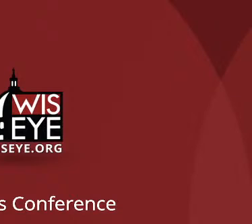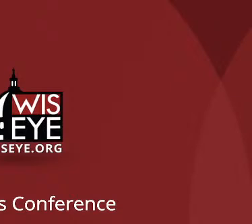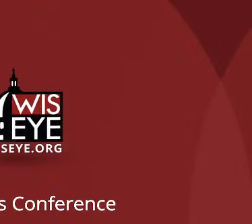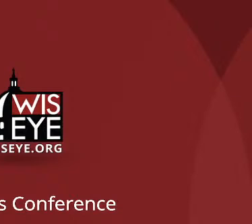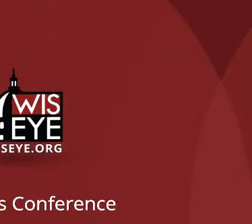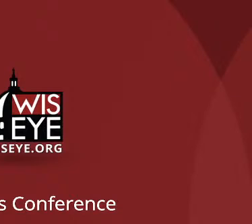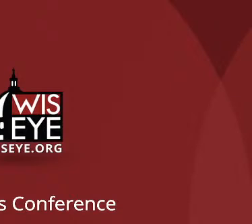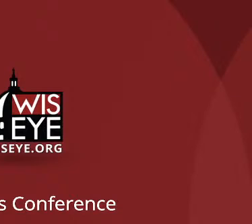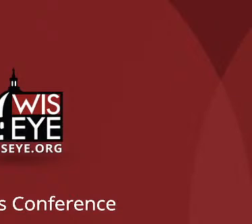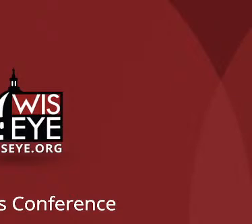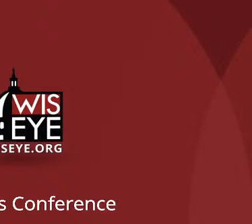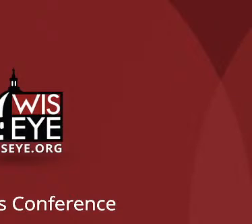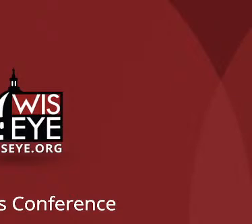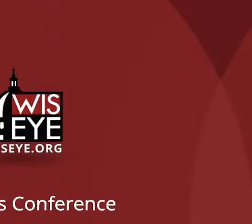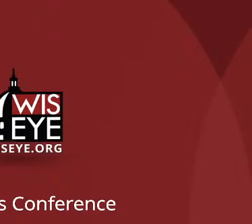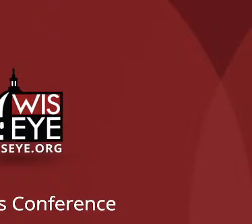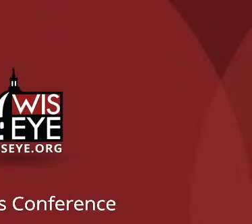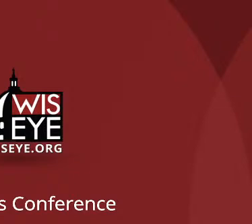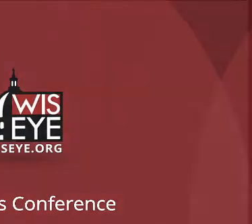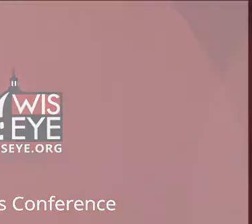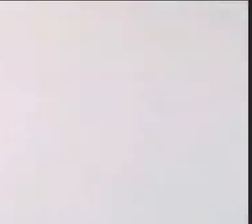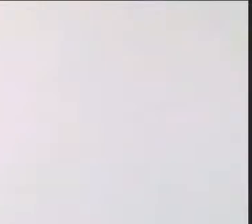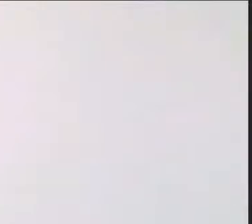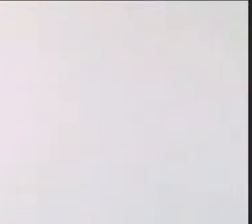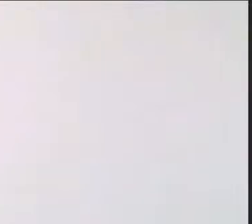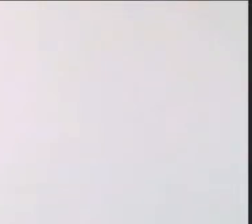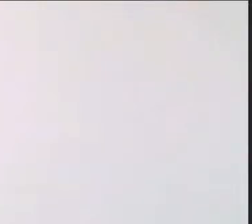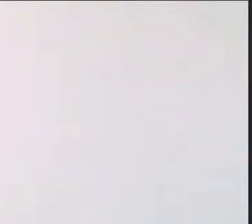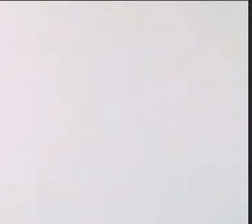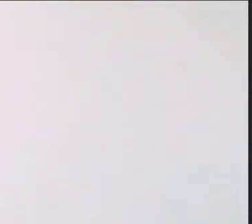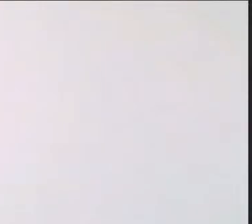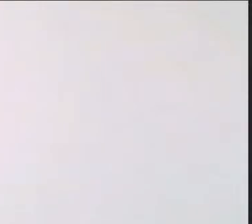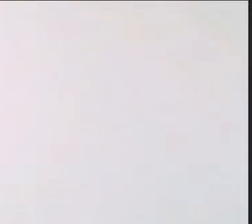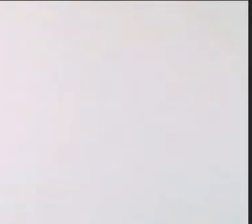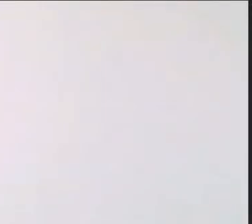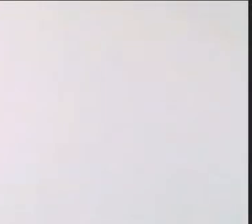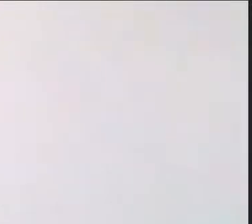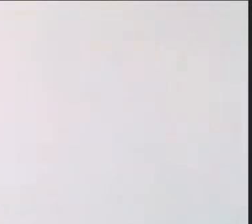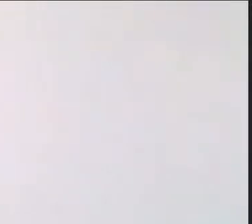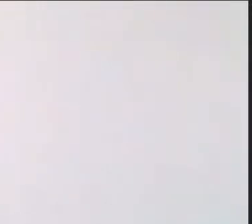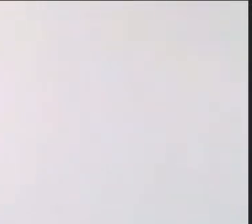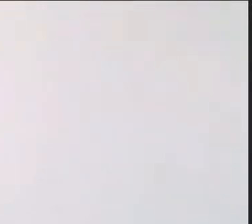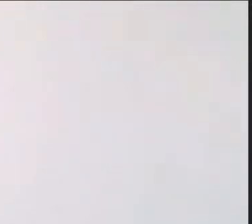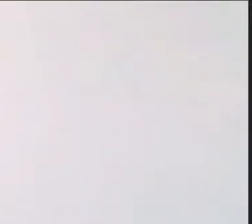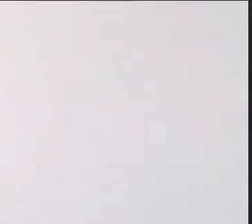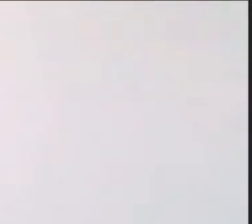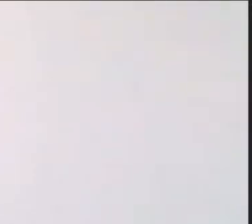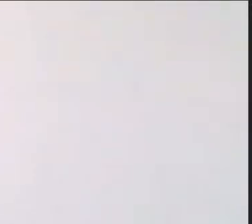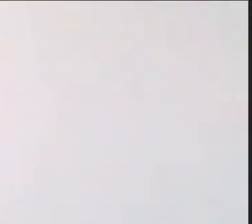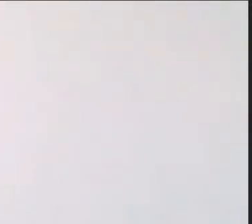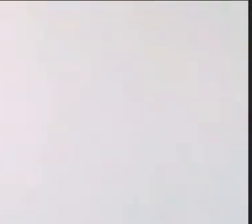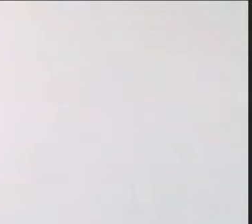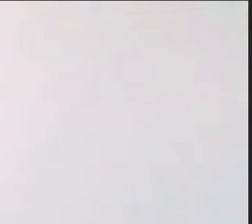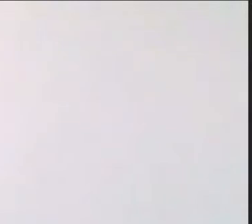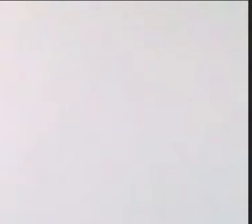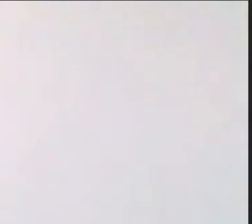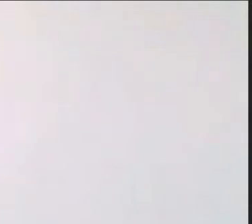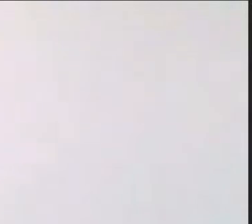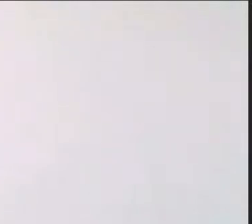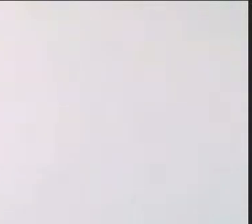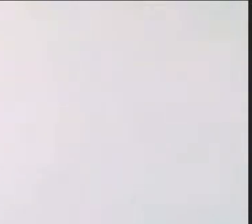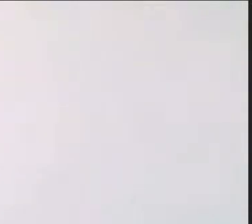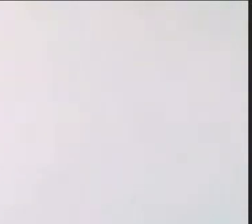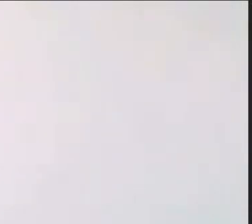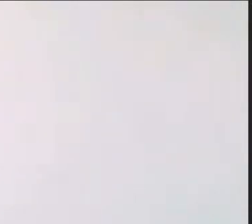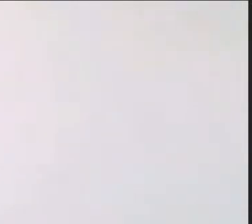Thank you, Elizabeth. Good afternoon, everyone, and thank you for joining us. Throughout the COVID-19 pandemic,